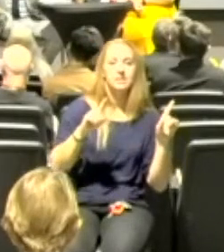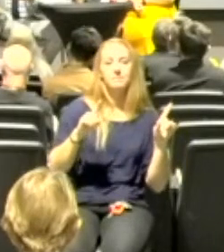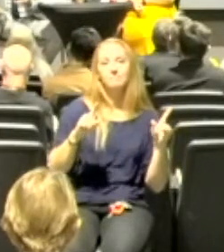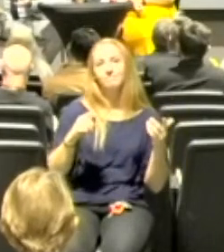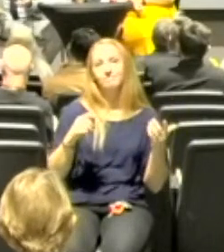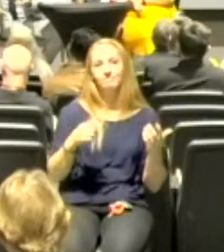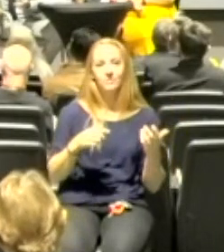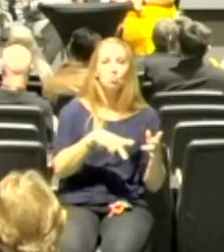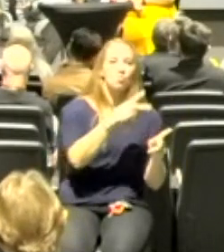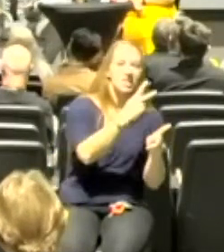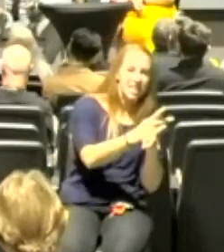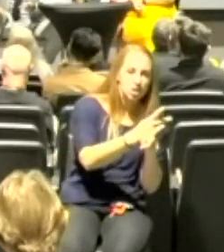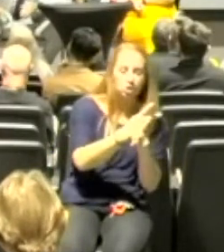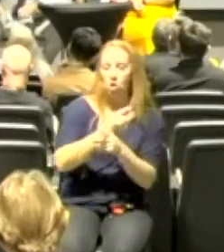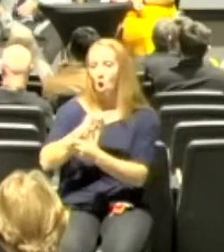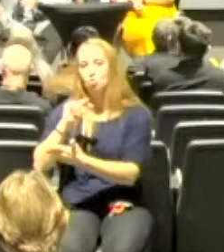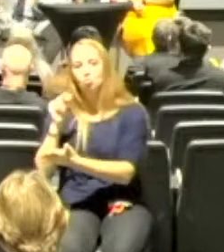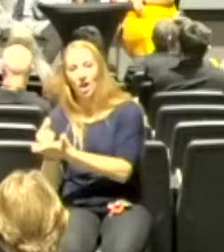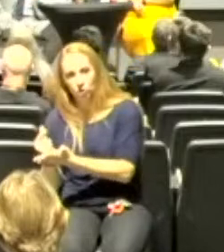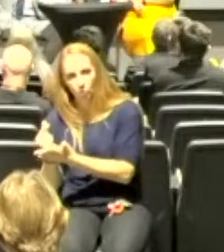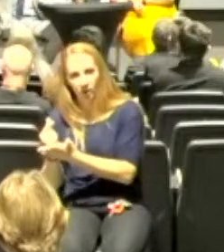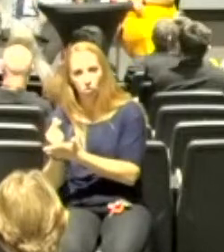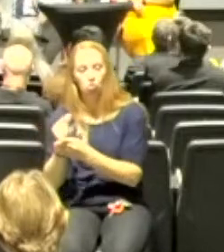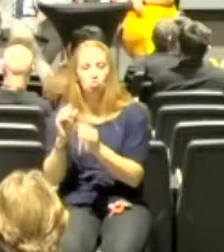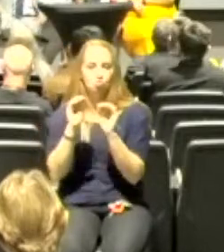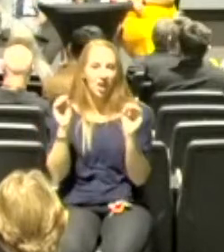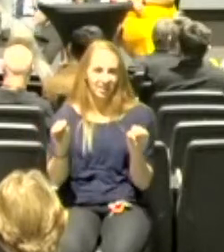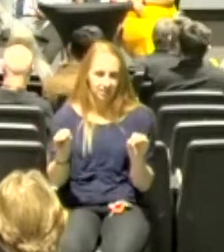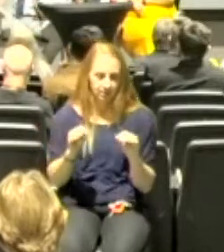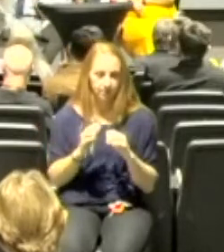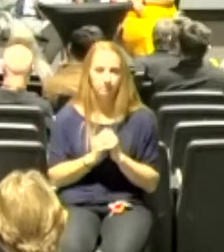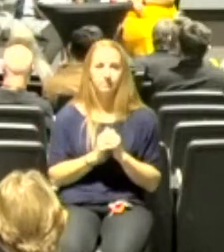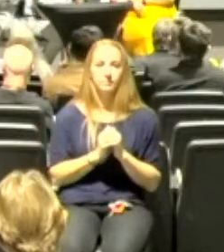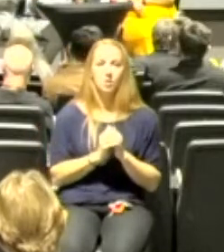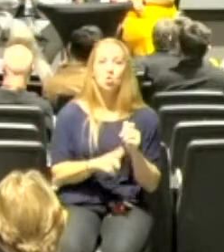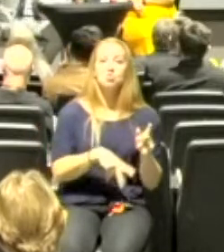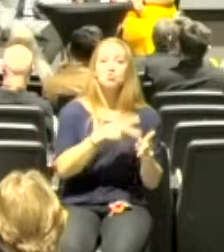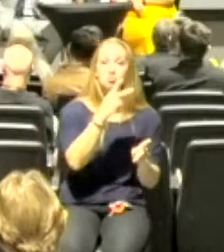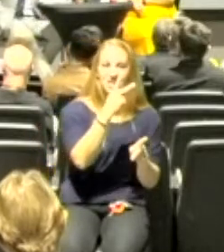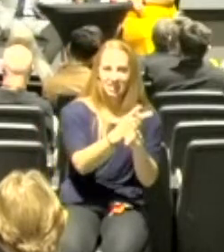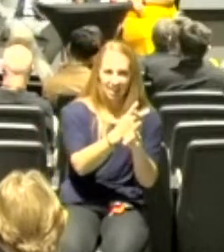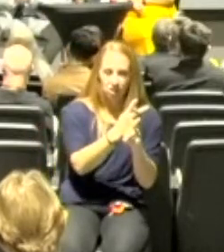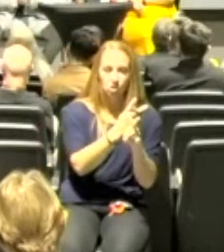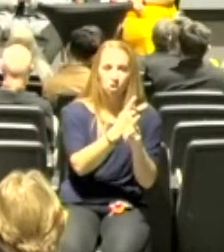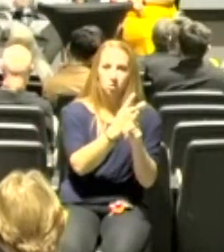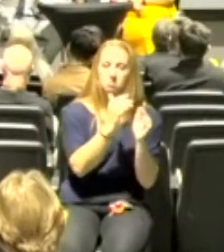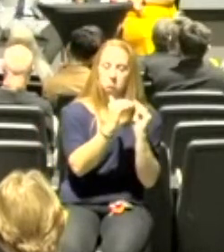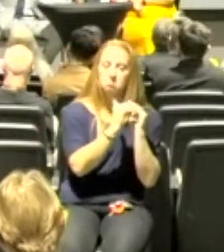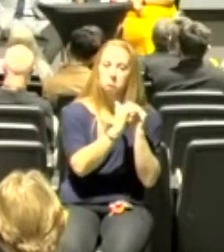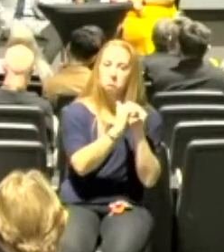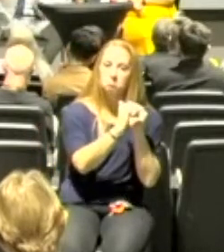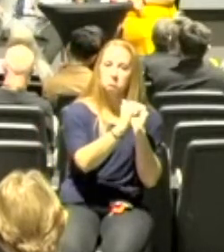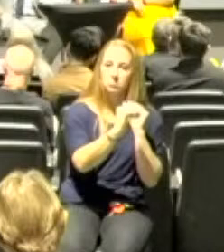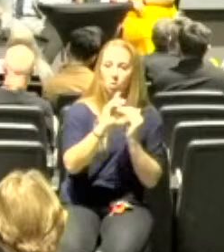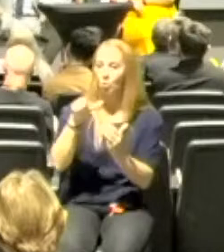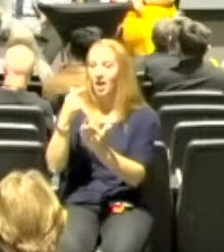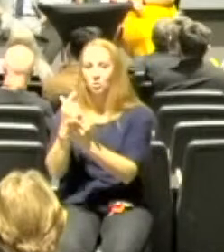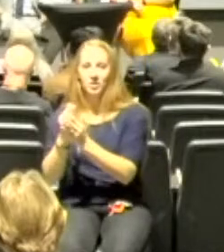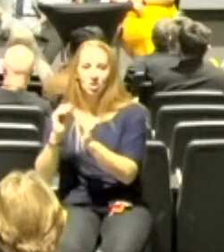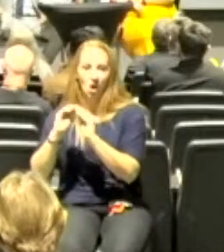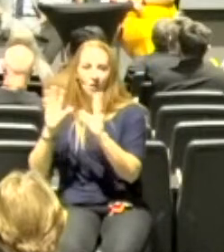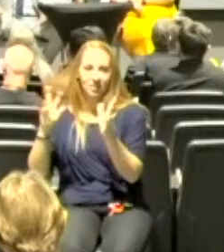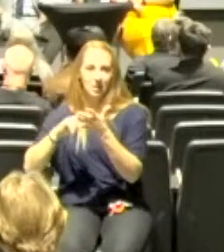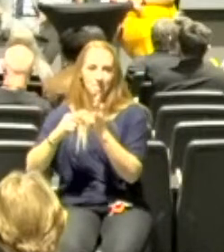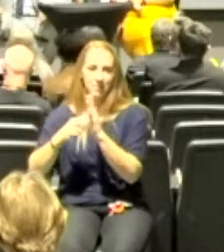into retention and graduation rates because those are two of the big metrics. Retention is students continuing from year to year. Graduation is obviously earning your